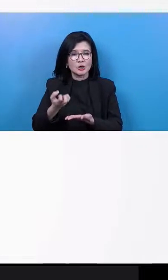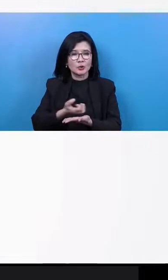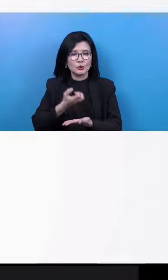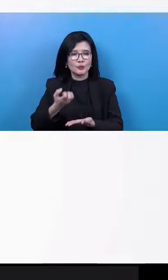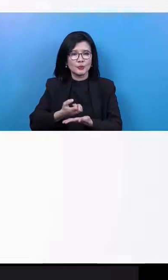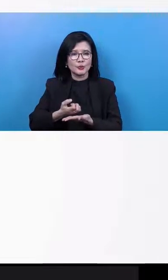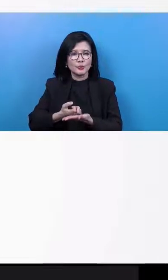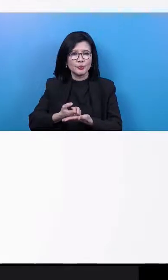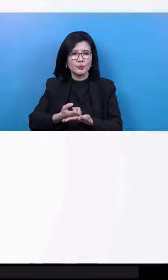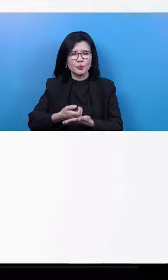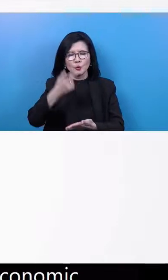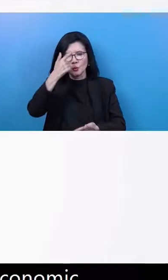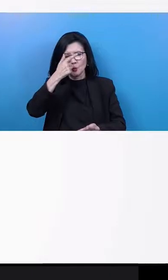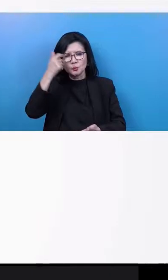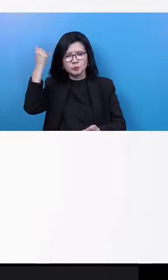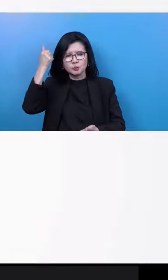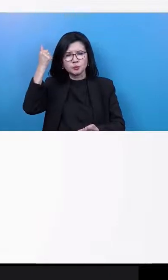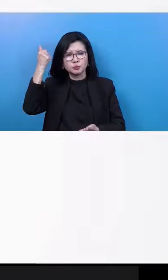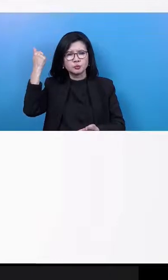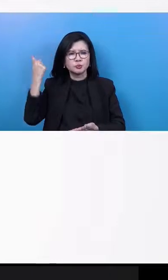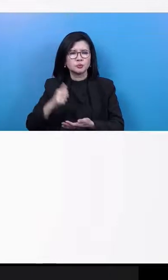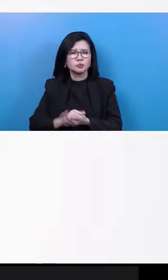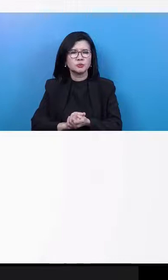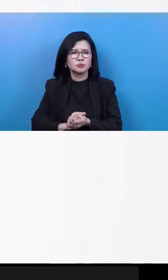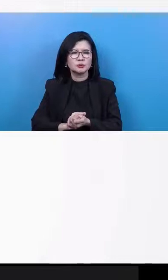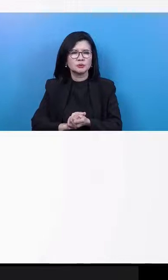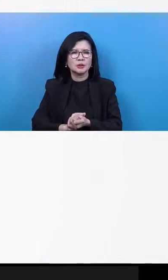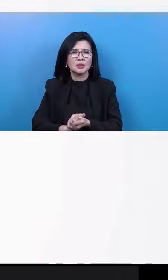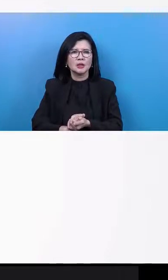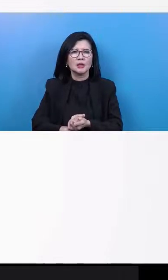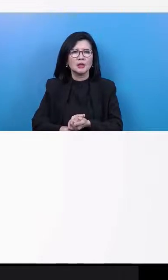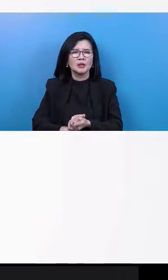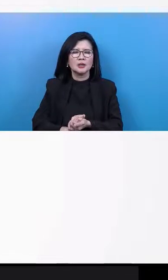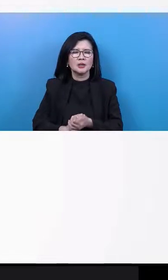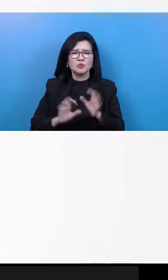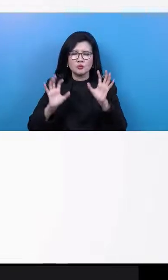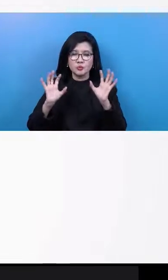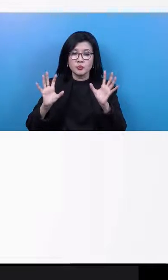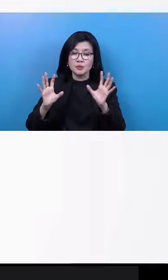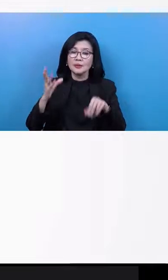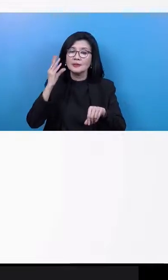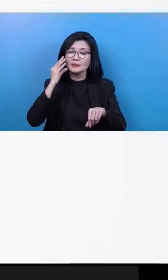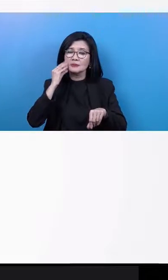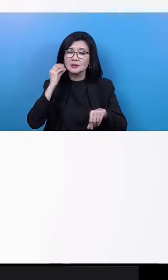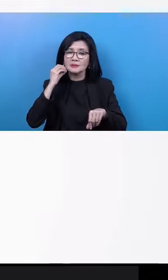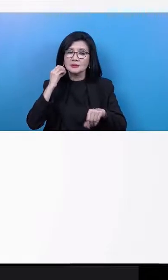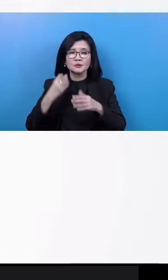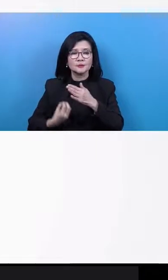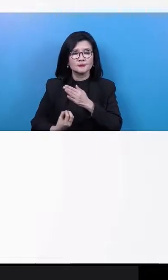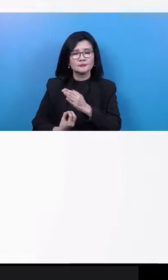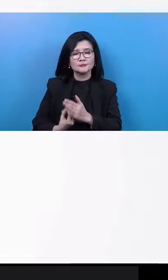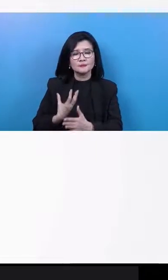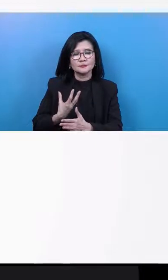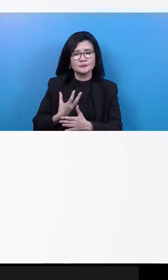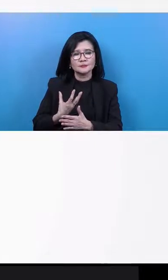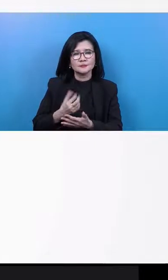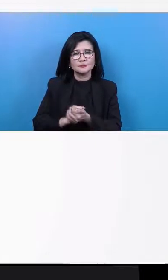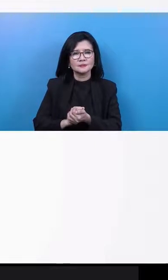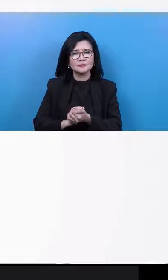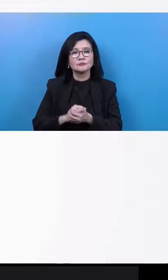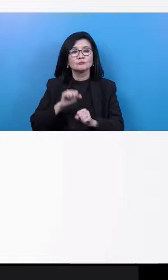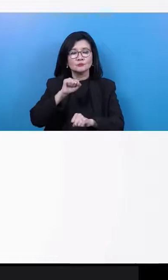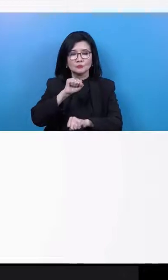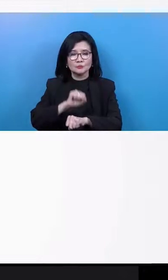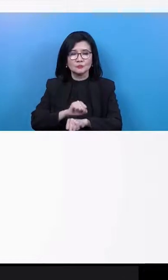in 1980 with a lot of experience with development agencies. He's also worked in the Human Development Office